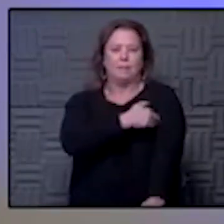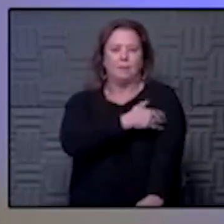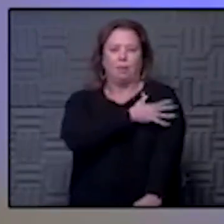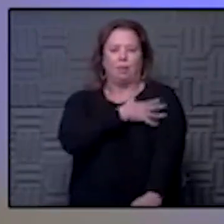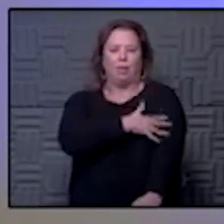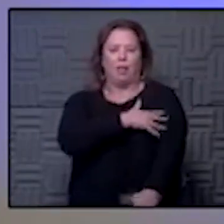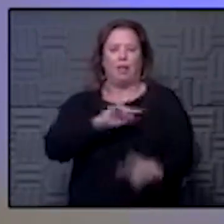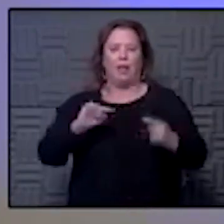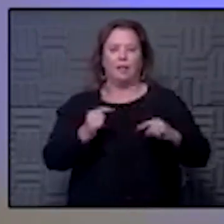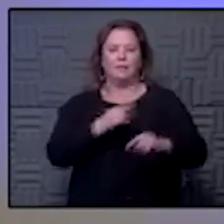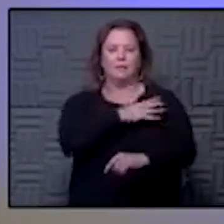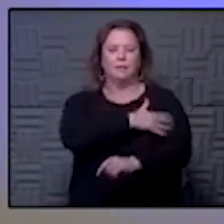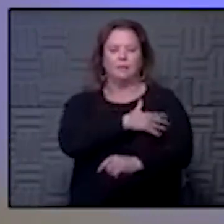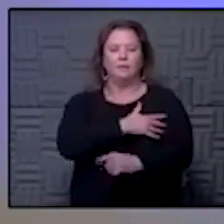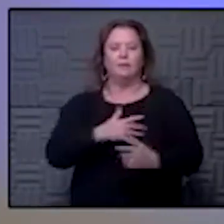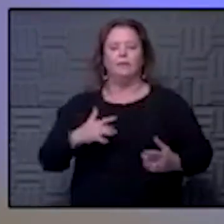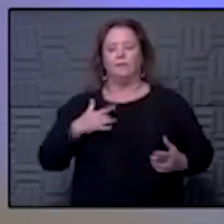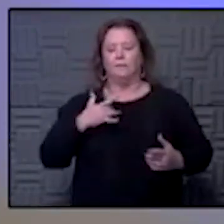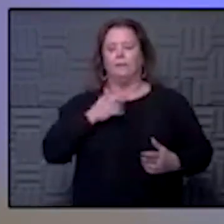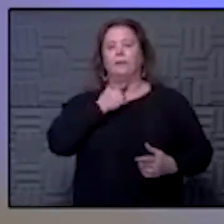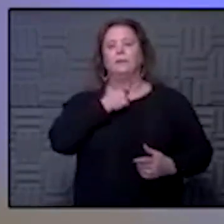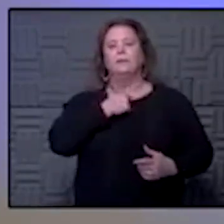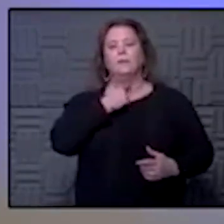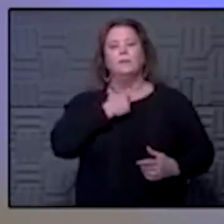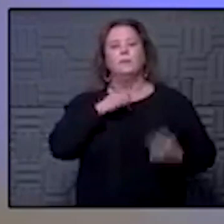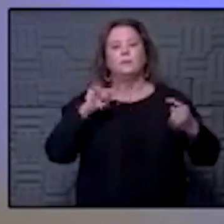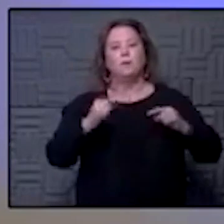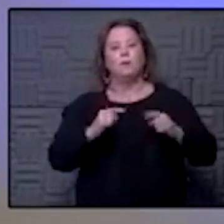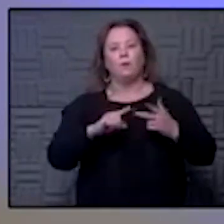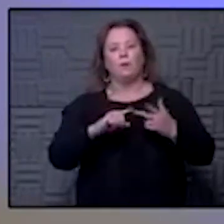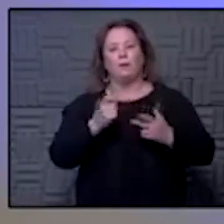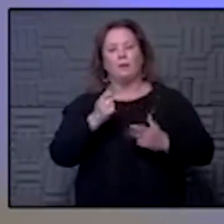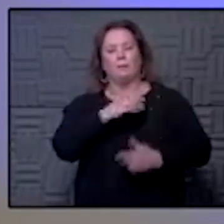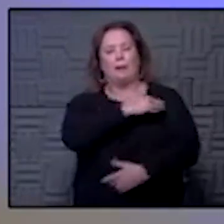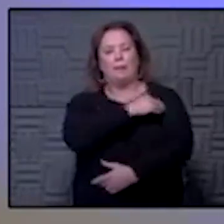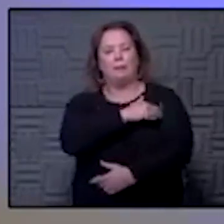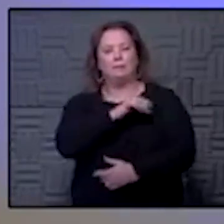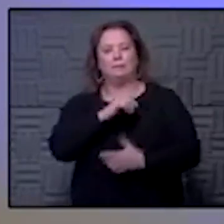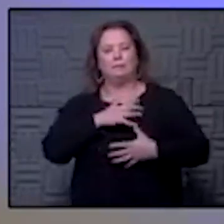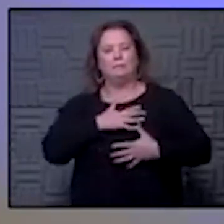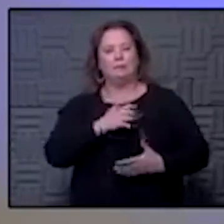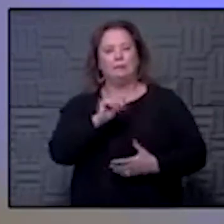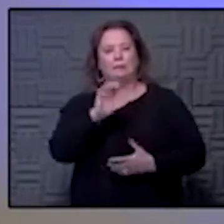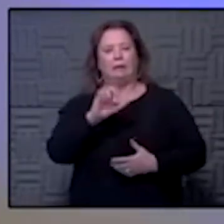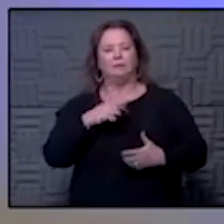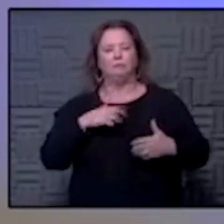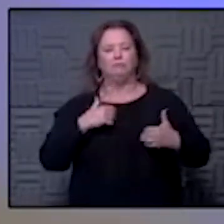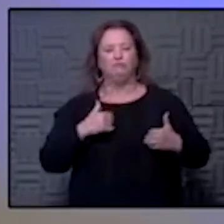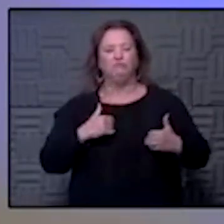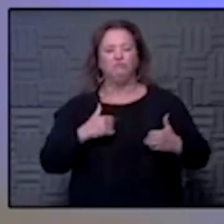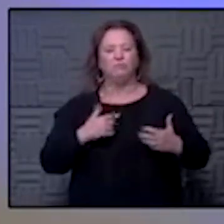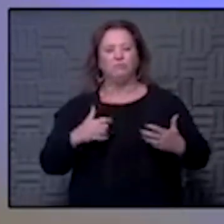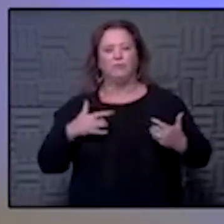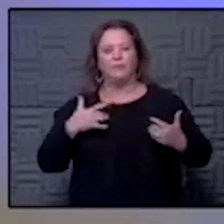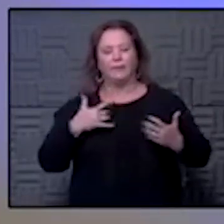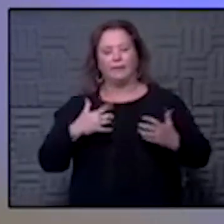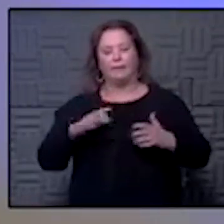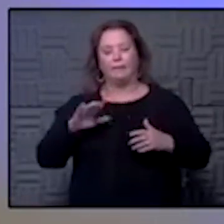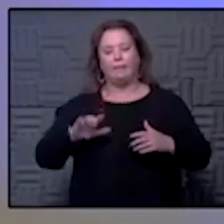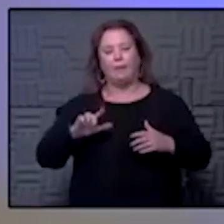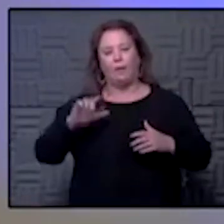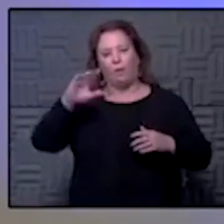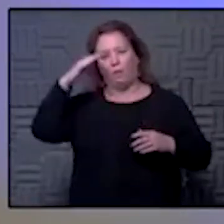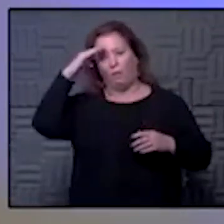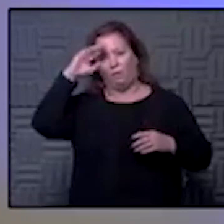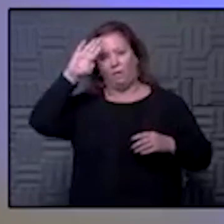occurred, feeling a sore throat, some muscle aches, some malaise, having low-grade fever.